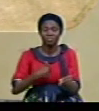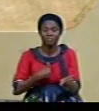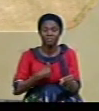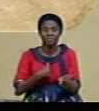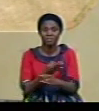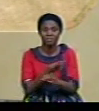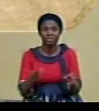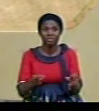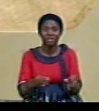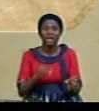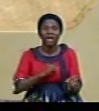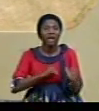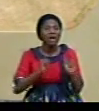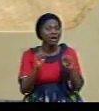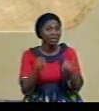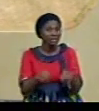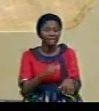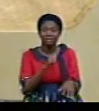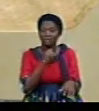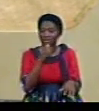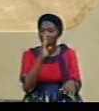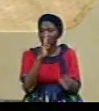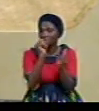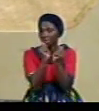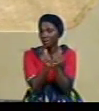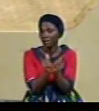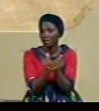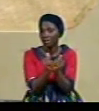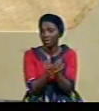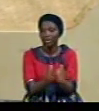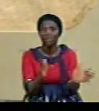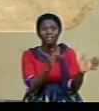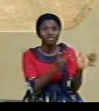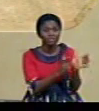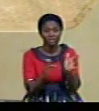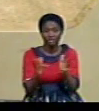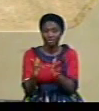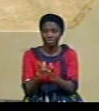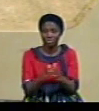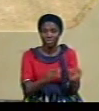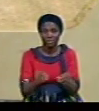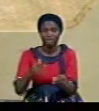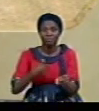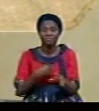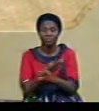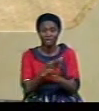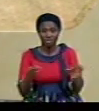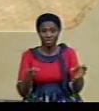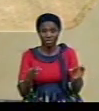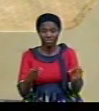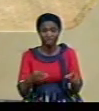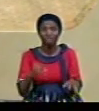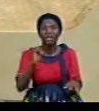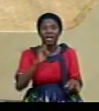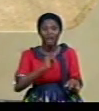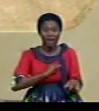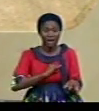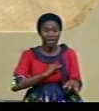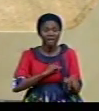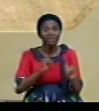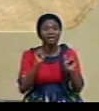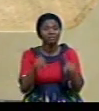sets me free I cannot be bound Jesus sets me free